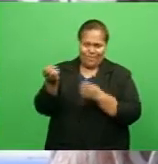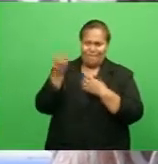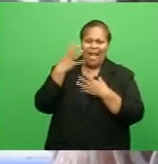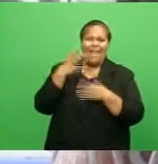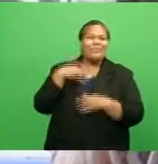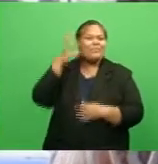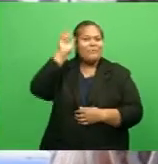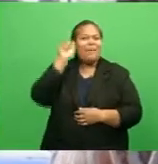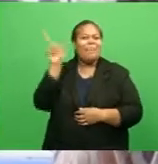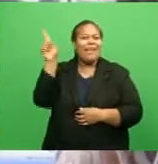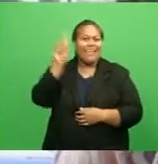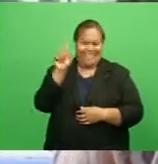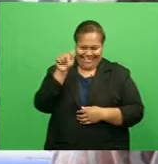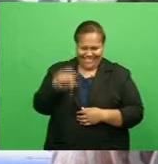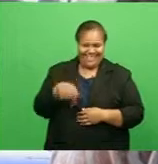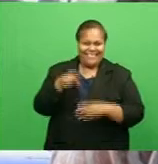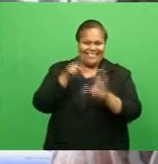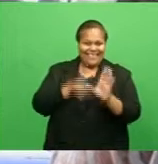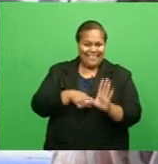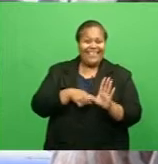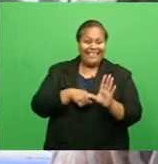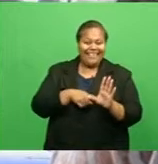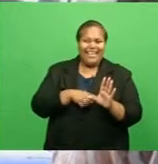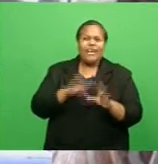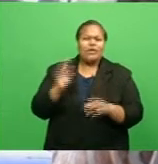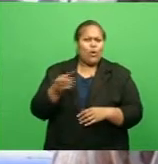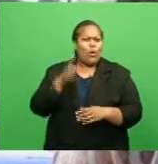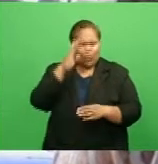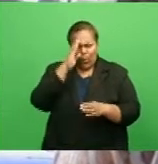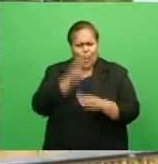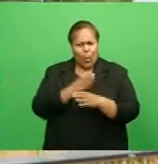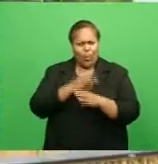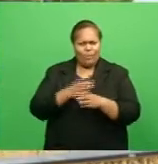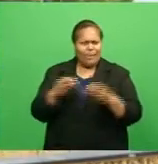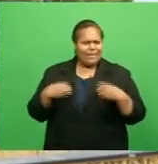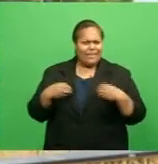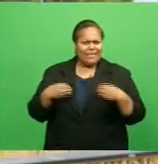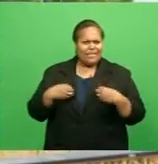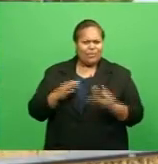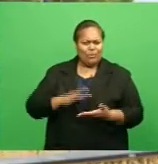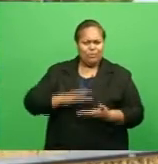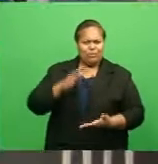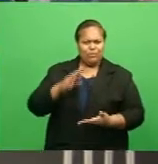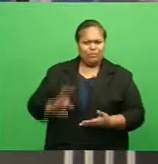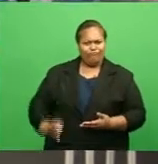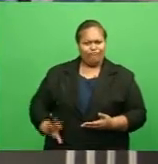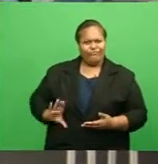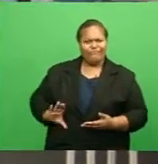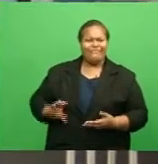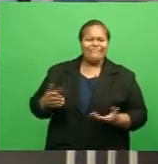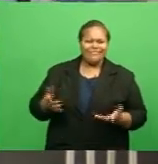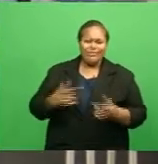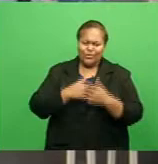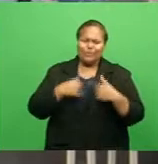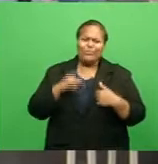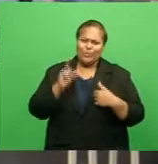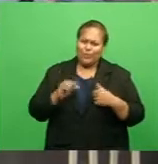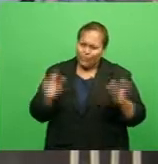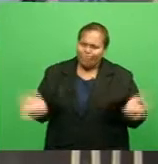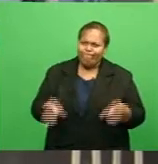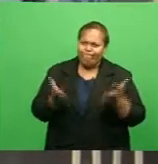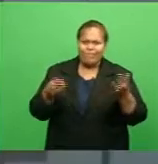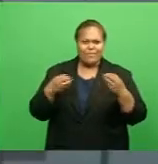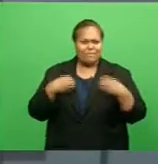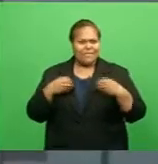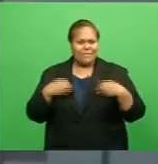also expect retailers to make gains as they host the Suva on sale. We have done our best by encouraging the retailers to put a genuine